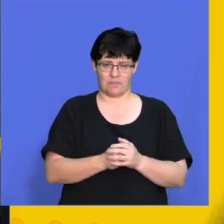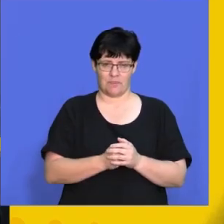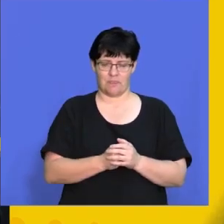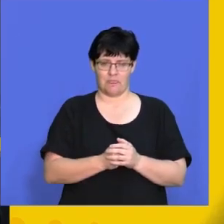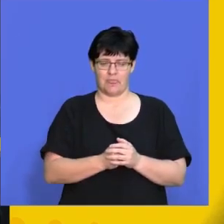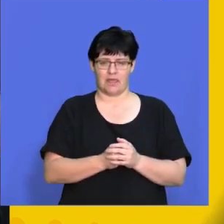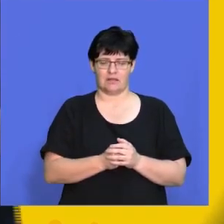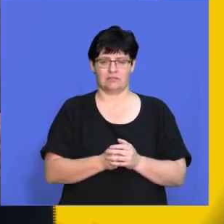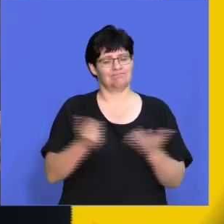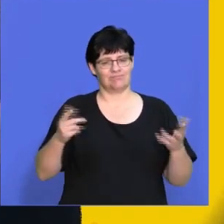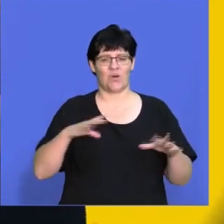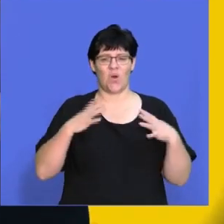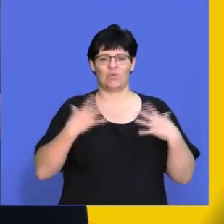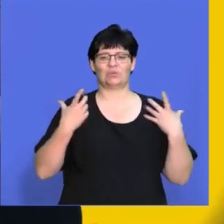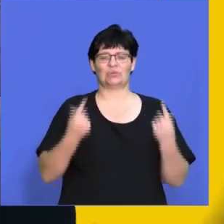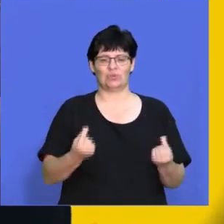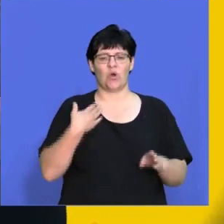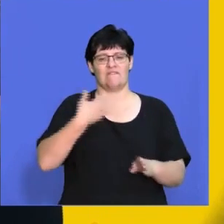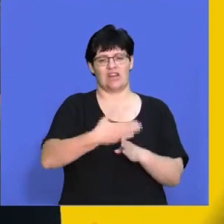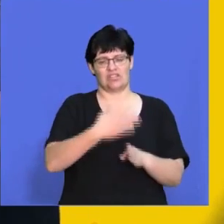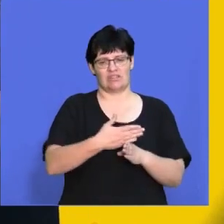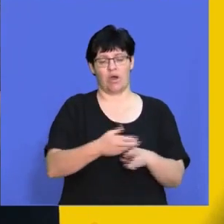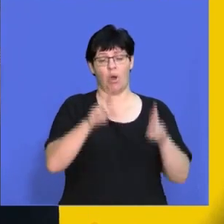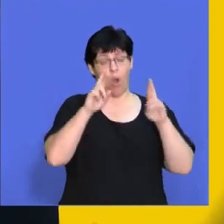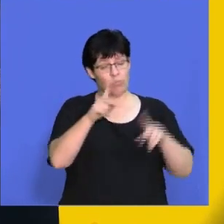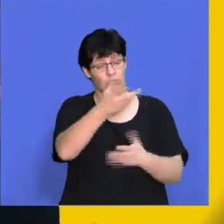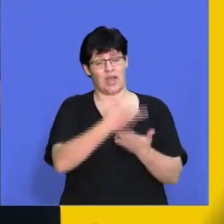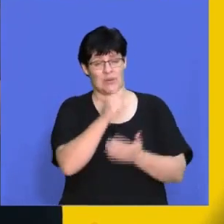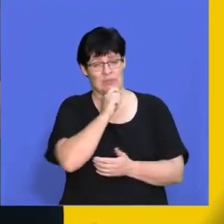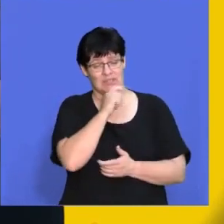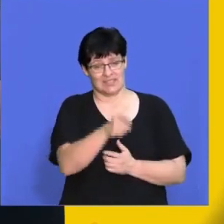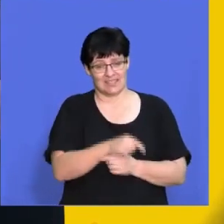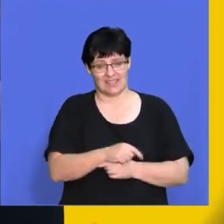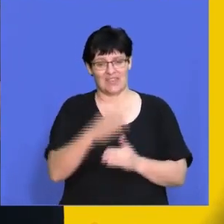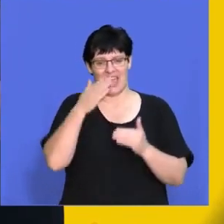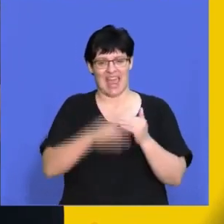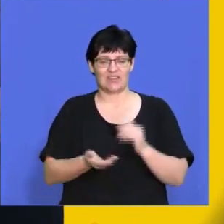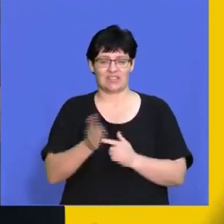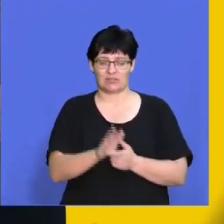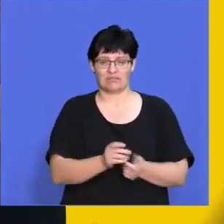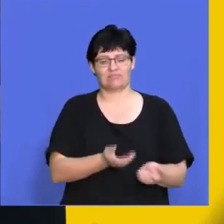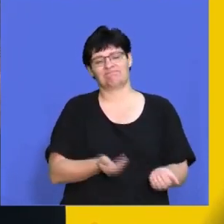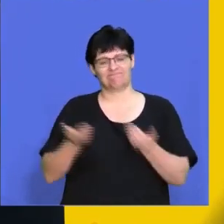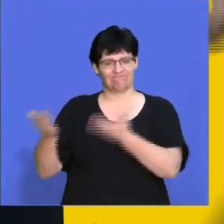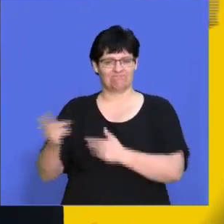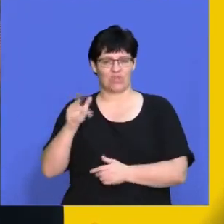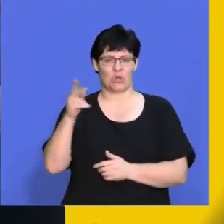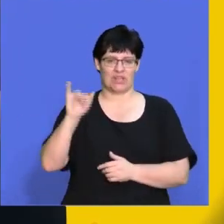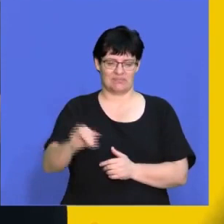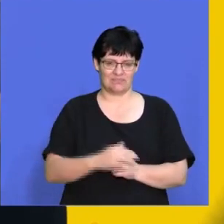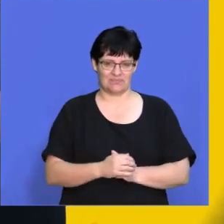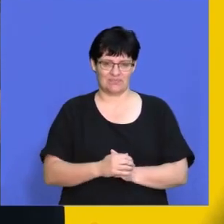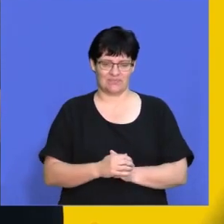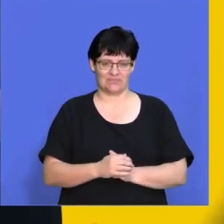Okay, so that's all we're going to do on functions. I hope that was useful. And that's the end of this little segment. So I'll hand